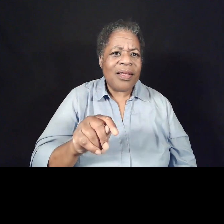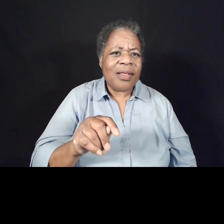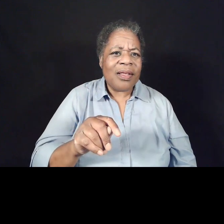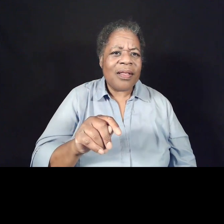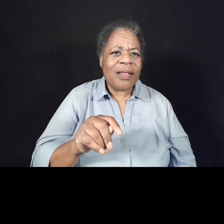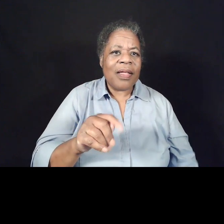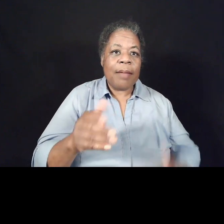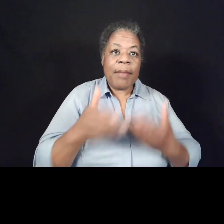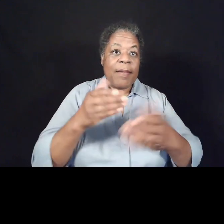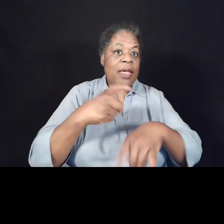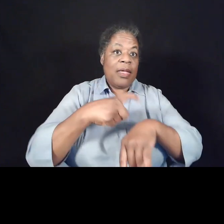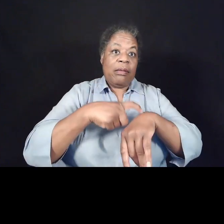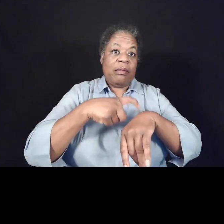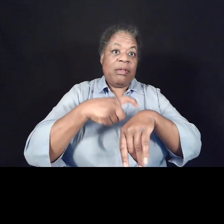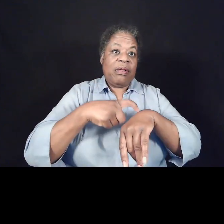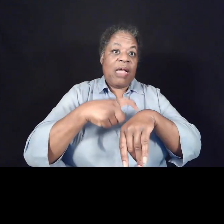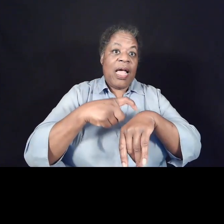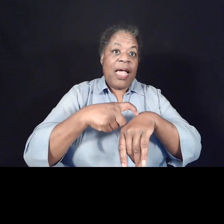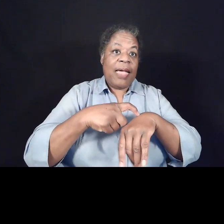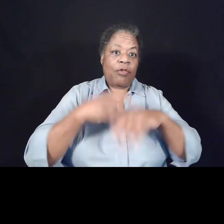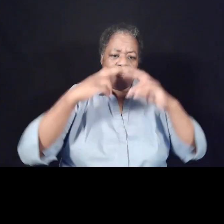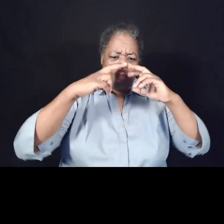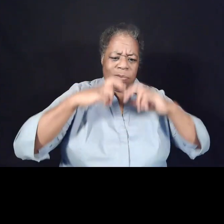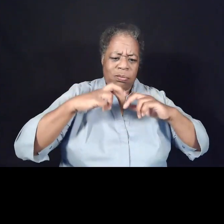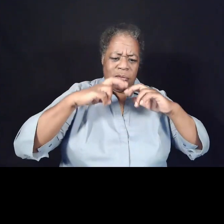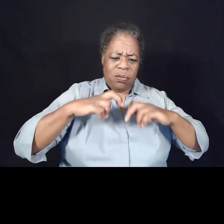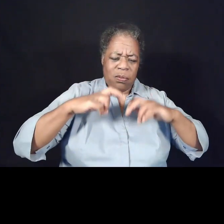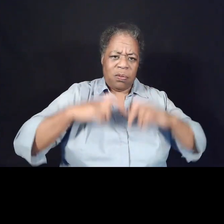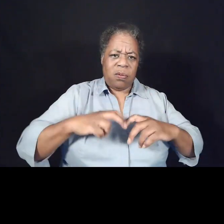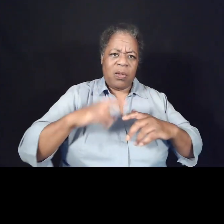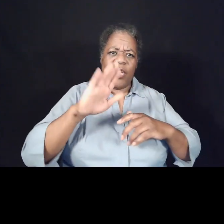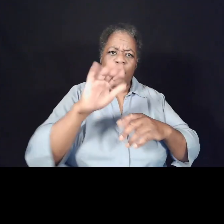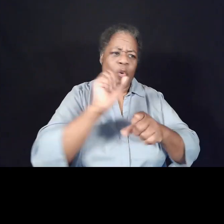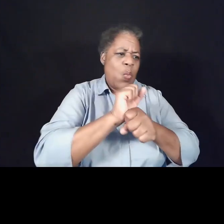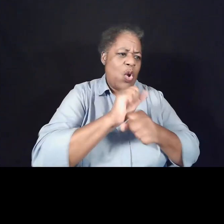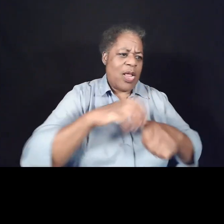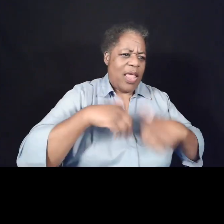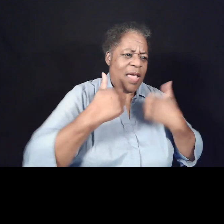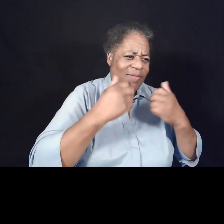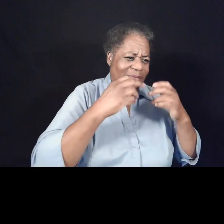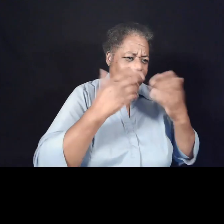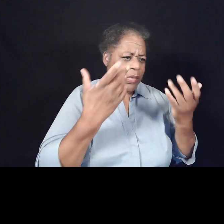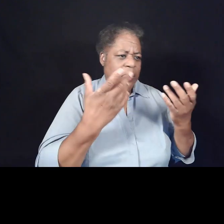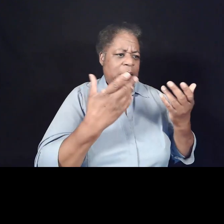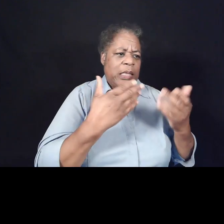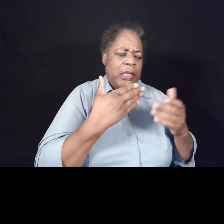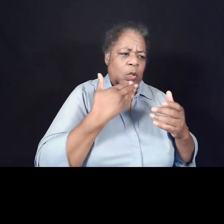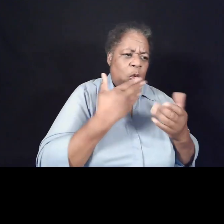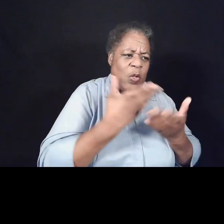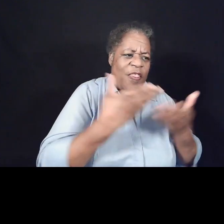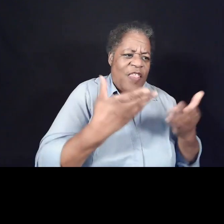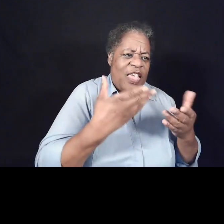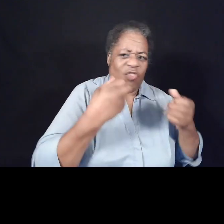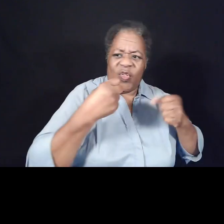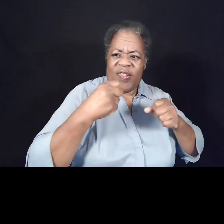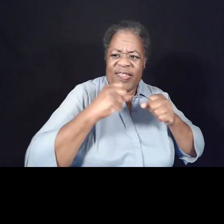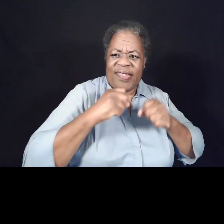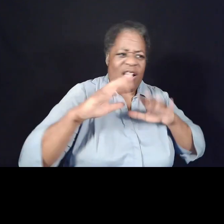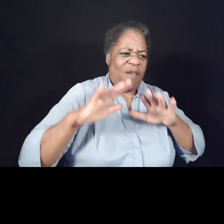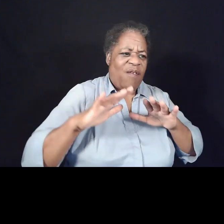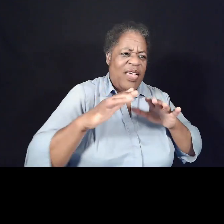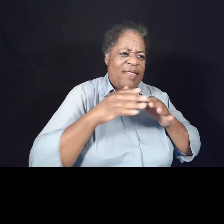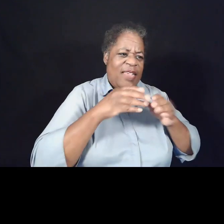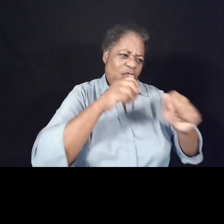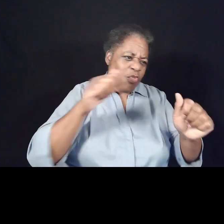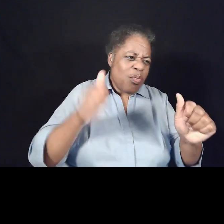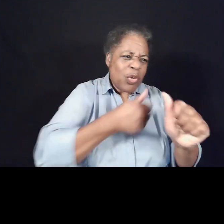Maybe it's time to re-examine your work life and the good things you might be sacrificing in pursuit of